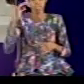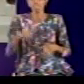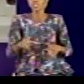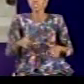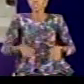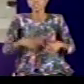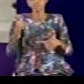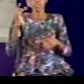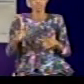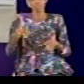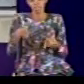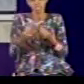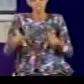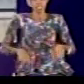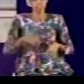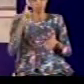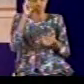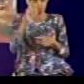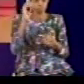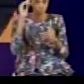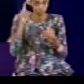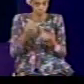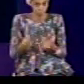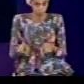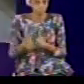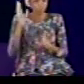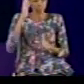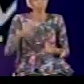you also will live. Praise the Lord.